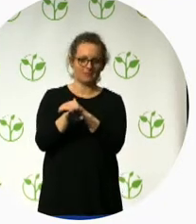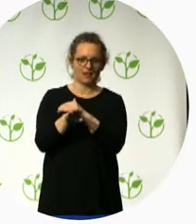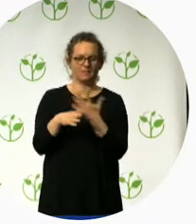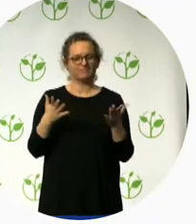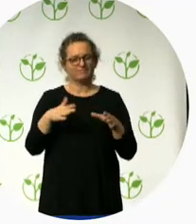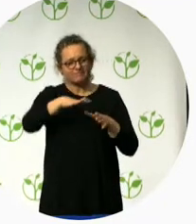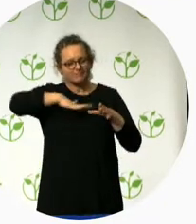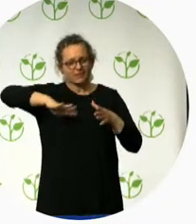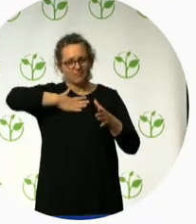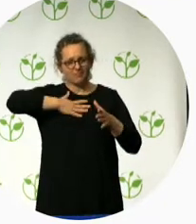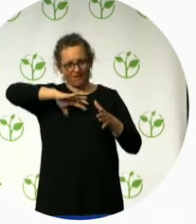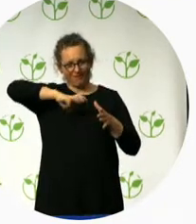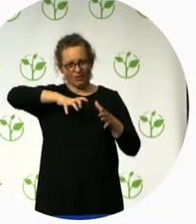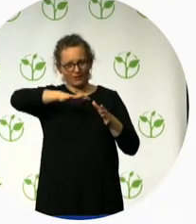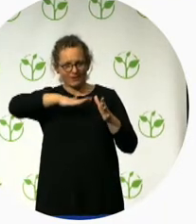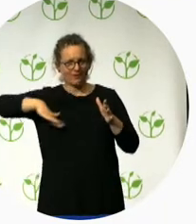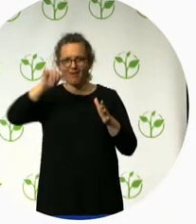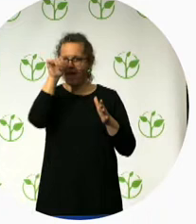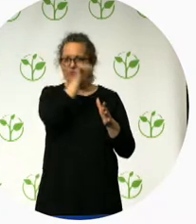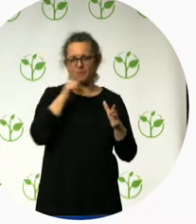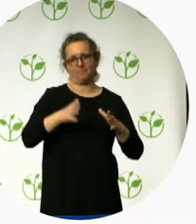a rural society.